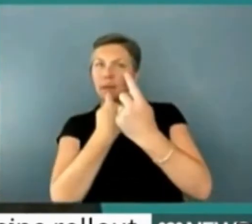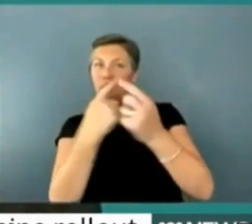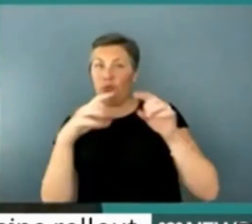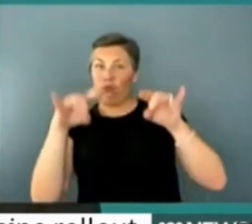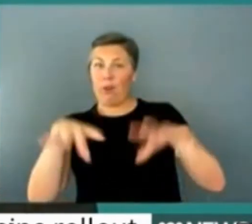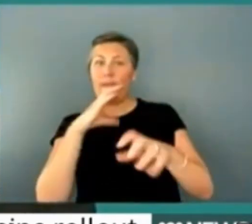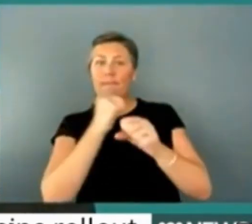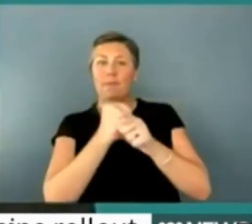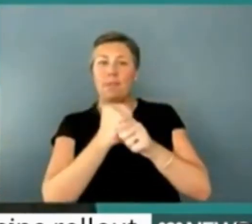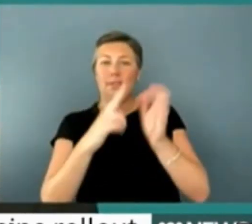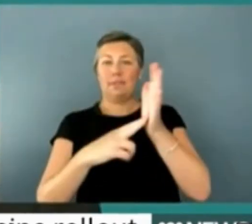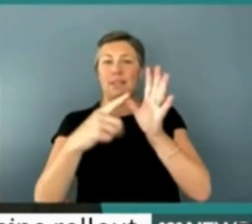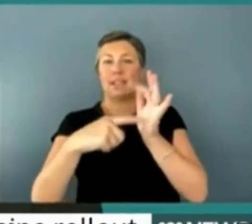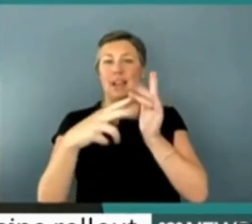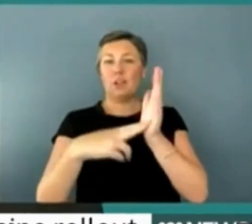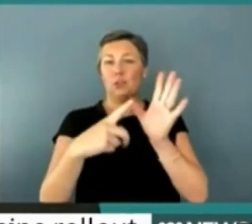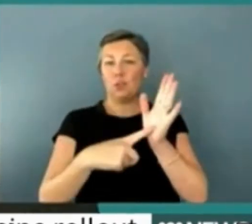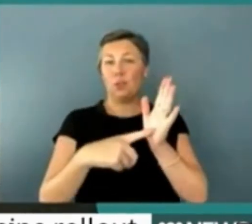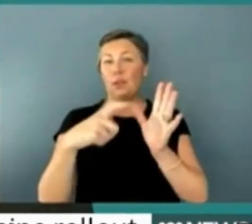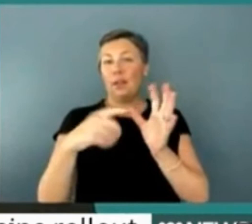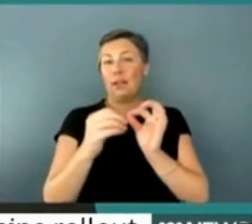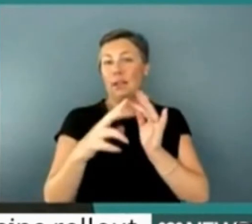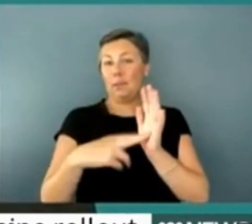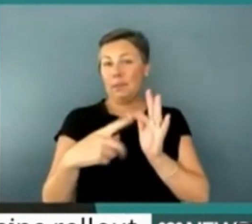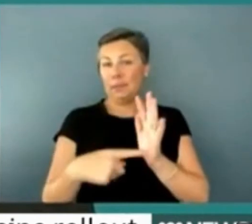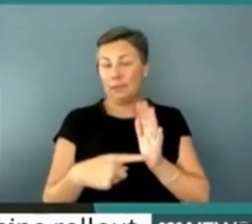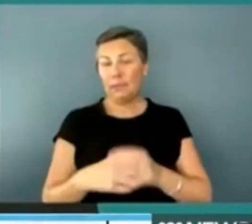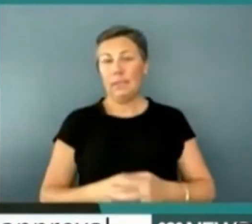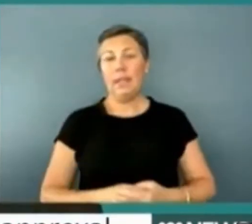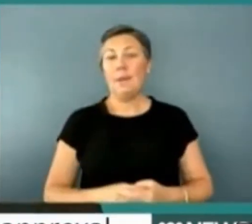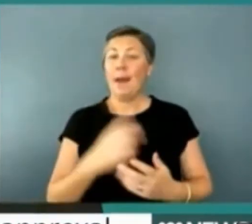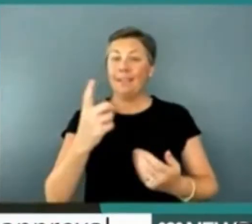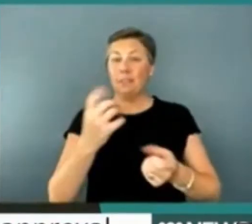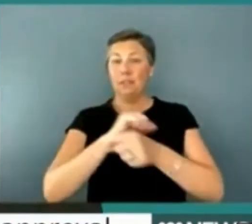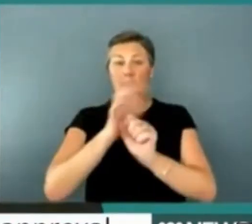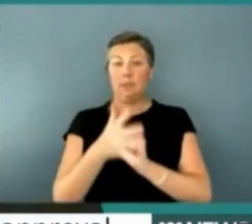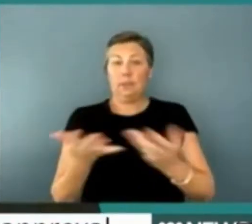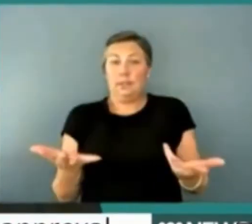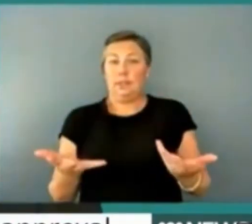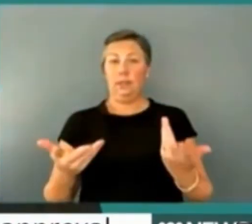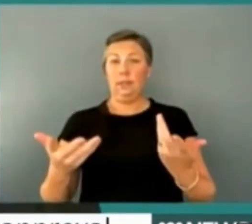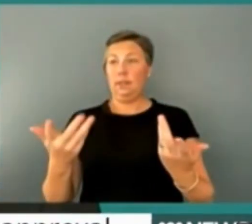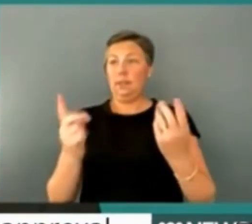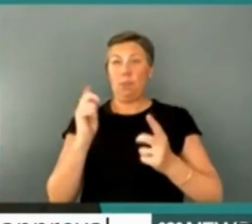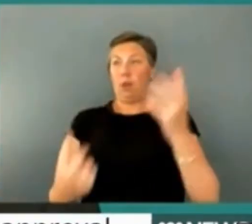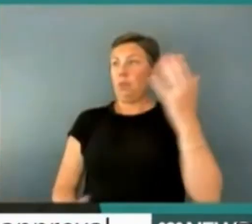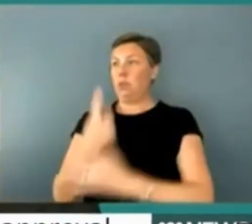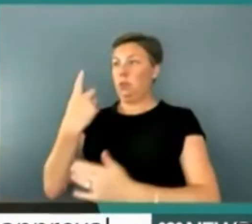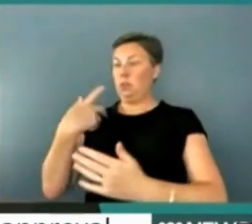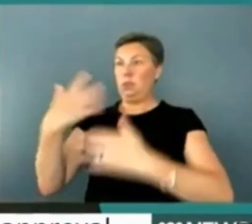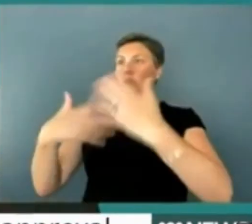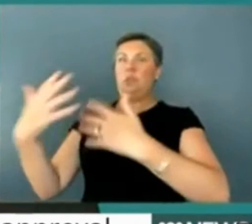where we think that that is landing at the moment. It's a moving feast. This is yet another new part of